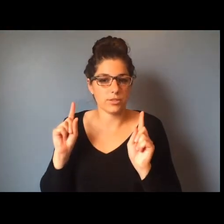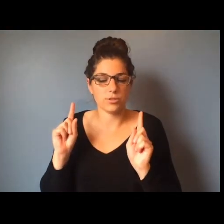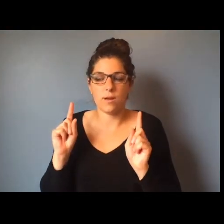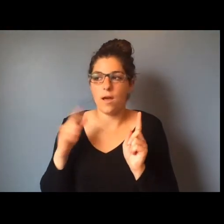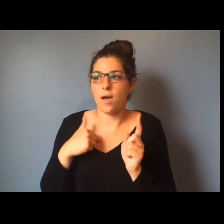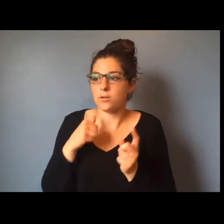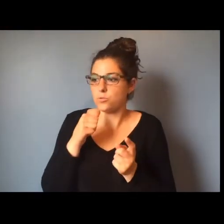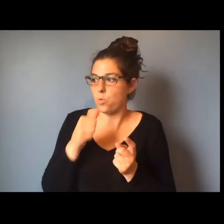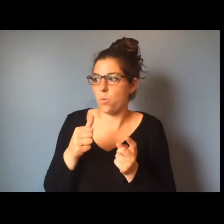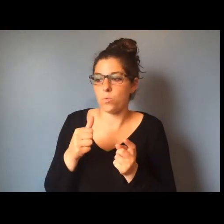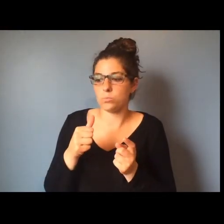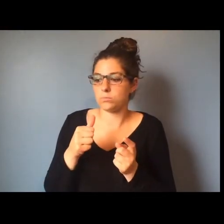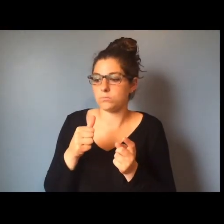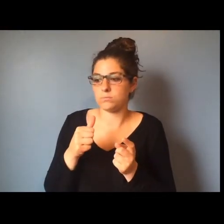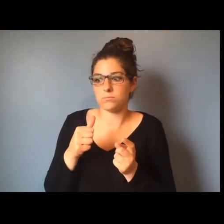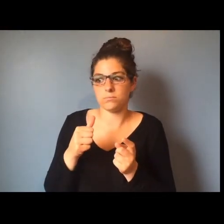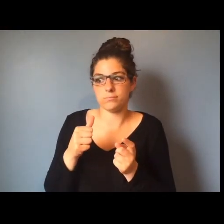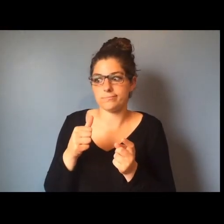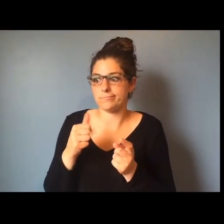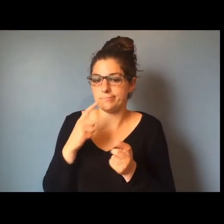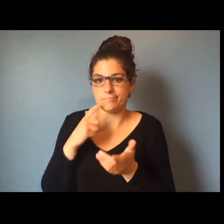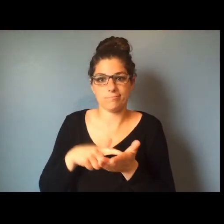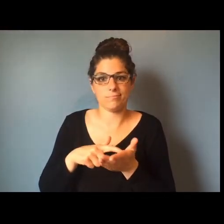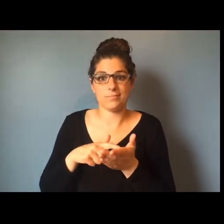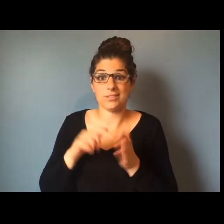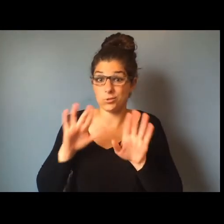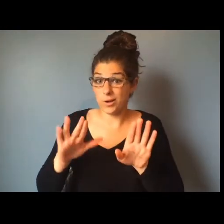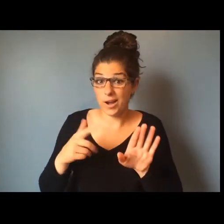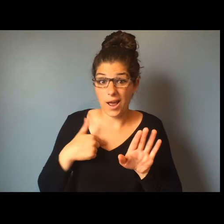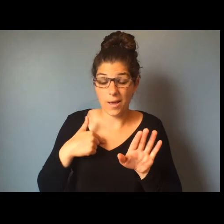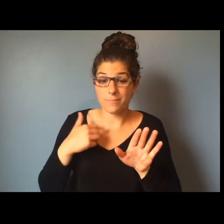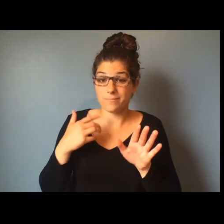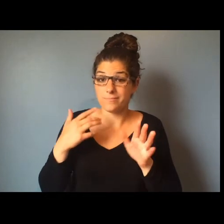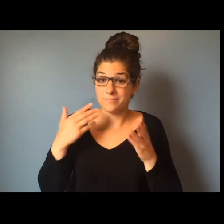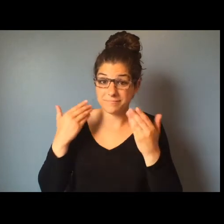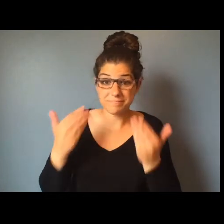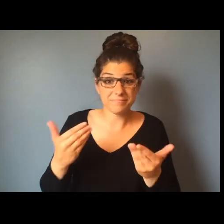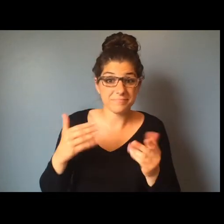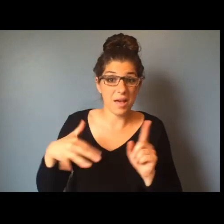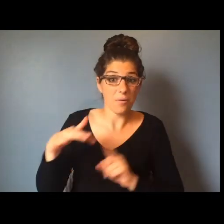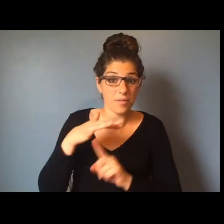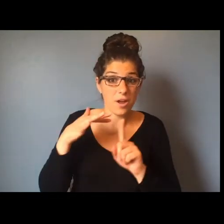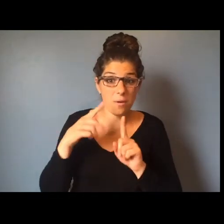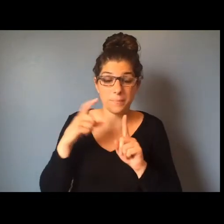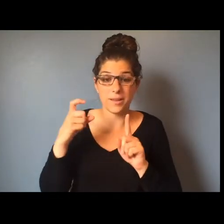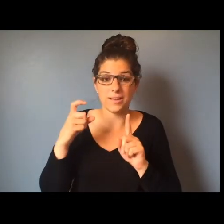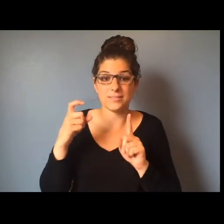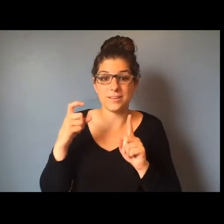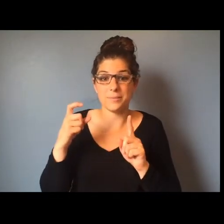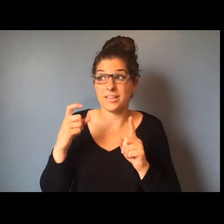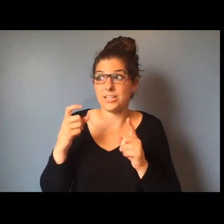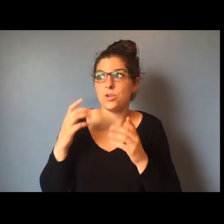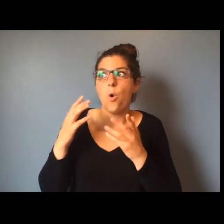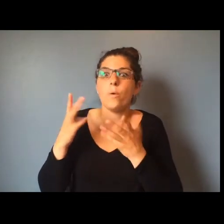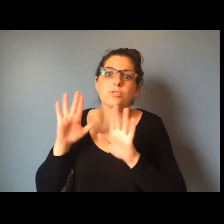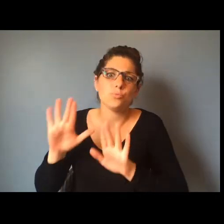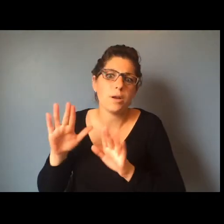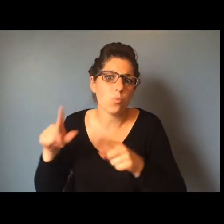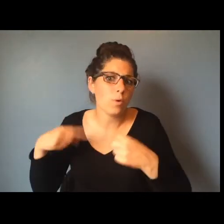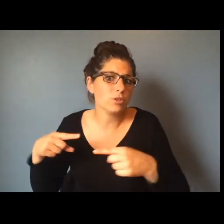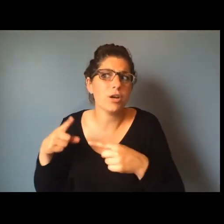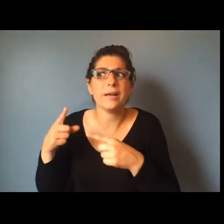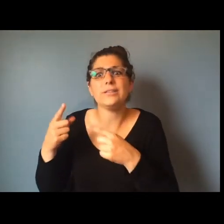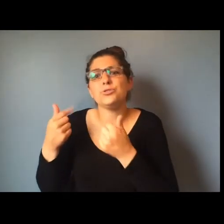don't ever highlight the fact that it's great that I'm just out there because, oh my God, it's great that he's in a wheelchair and he's